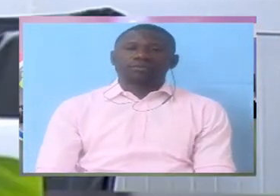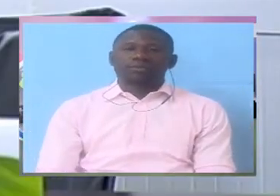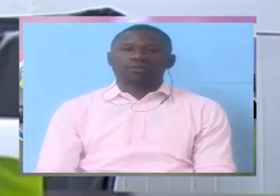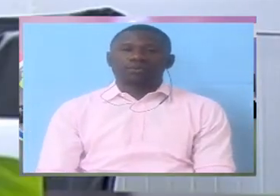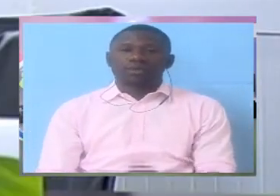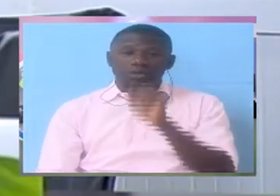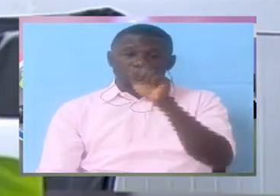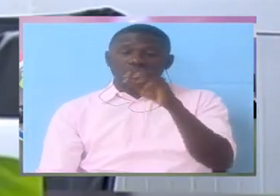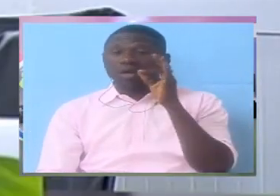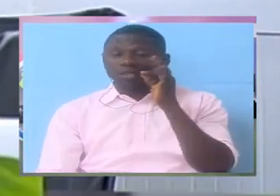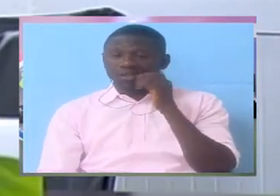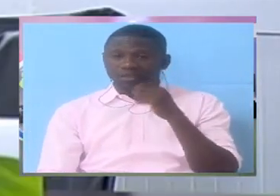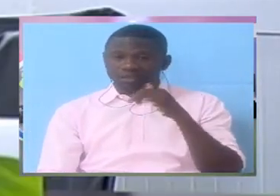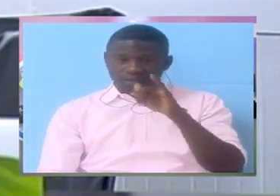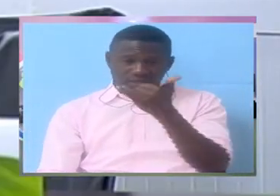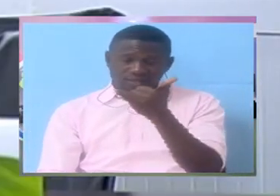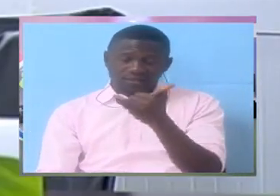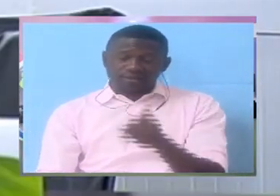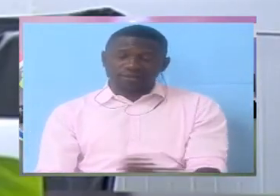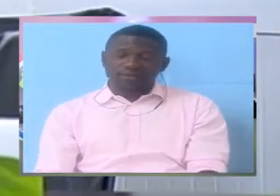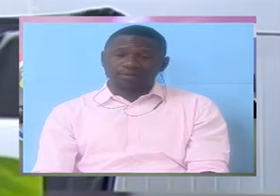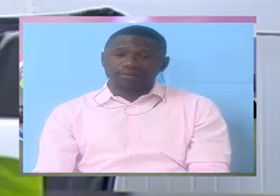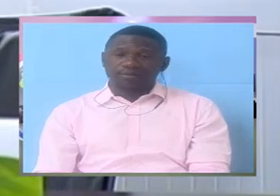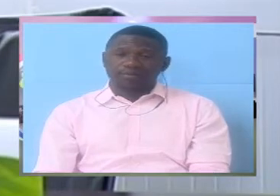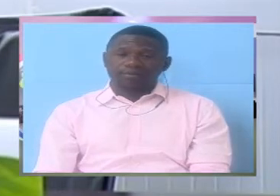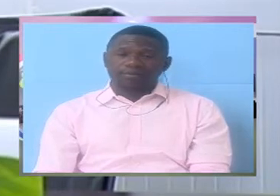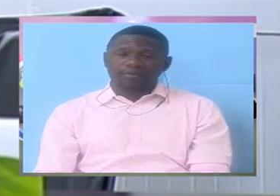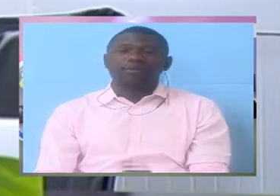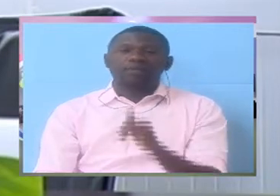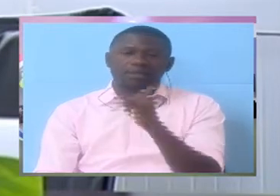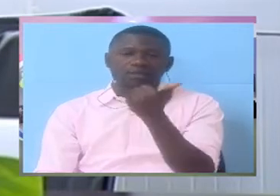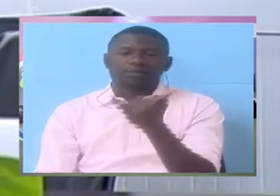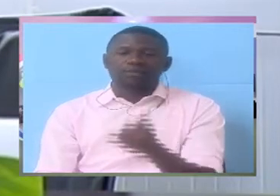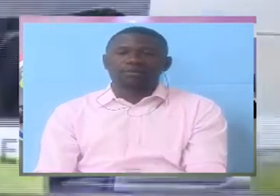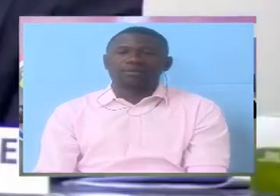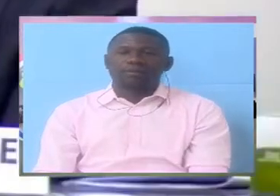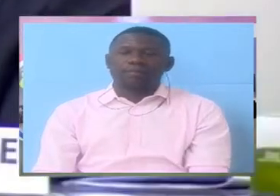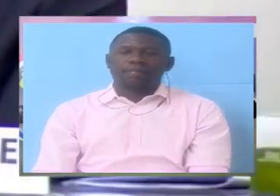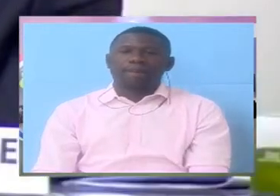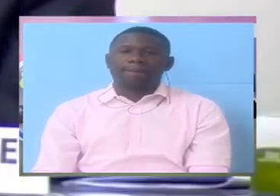Your answer is yes. Yes. Ha nyi ngaro ila jabiro mu halde ha.